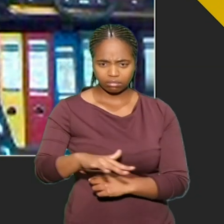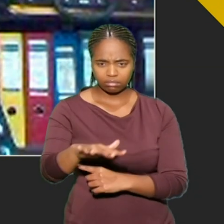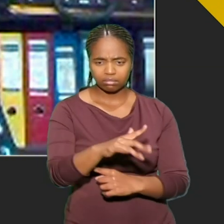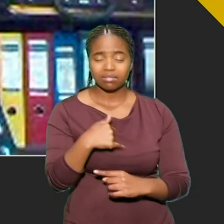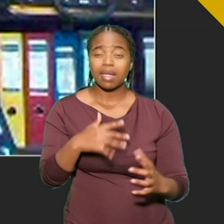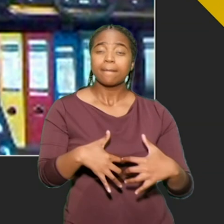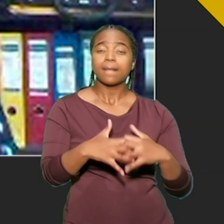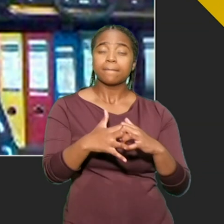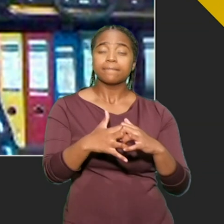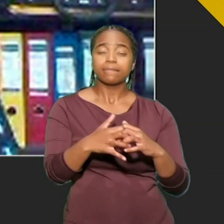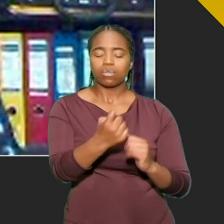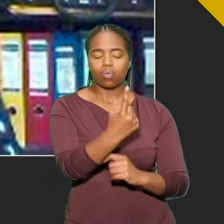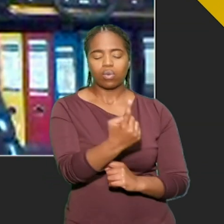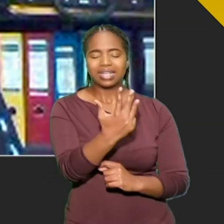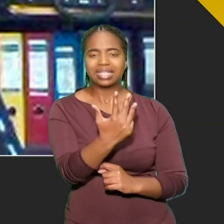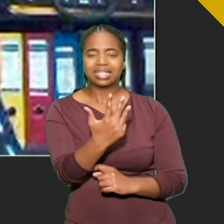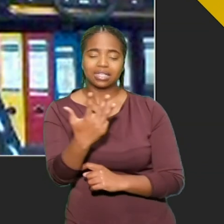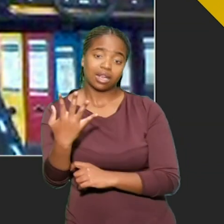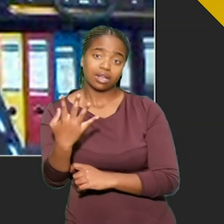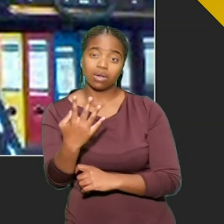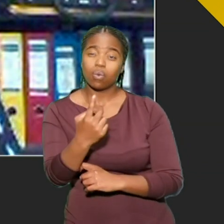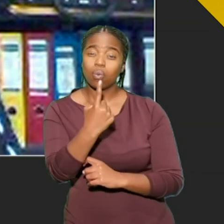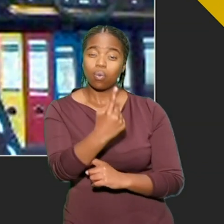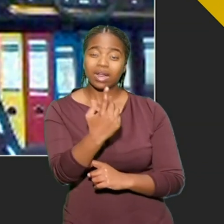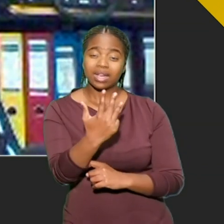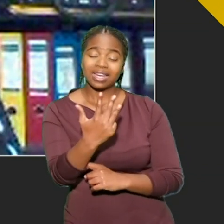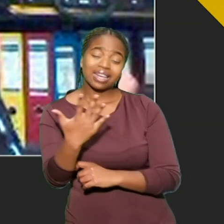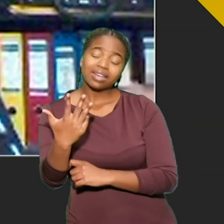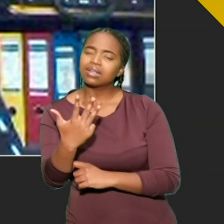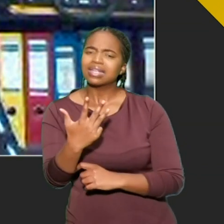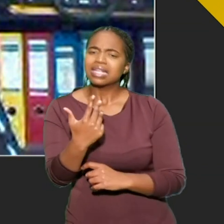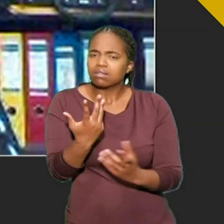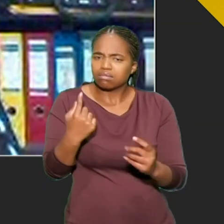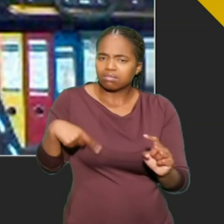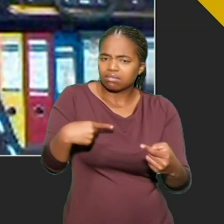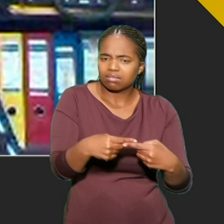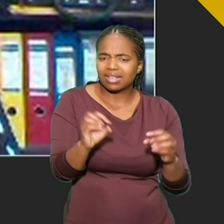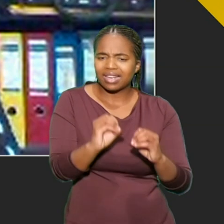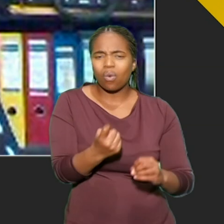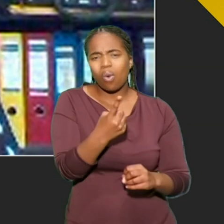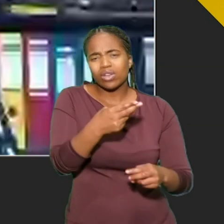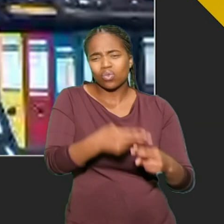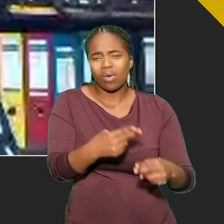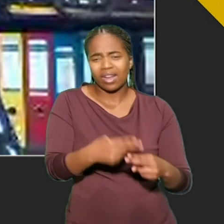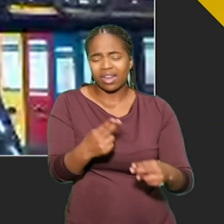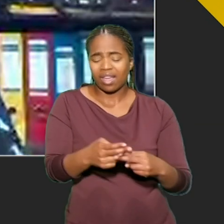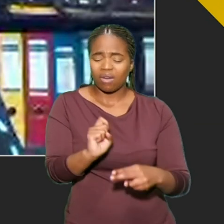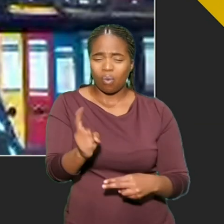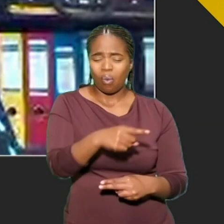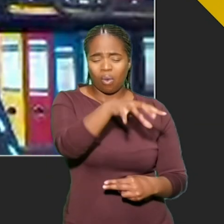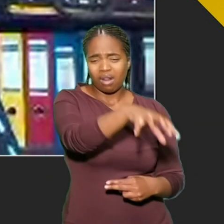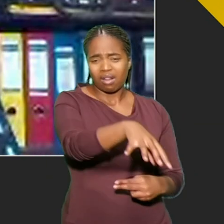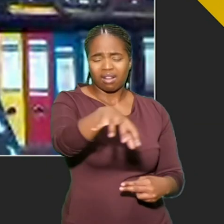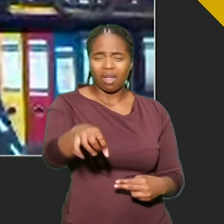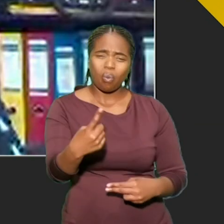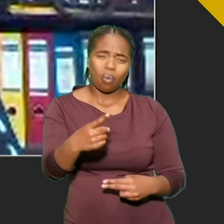established in 1999. Up to today, there are no services there. There's one toilet for 85 people. There's one